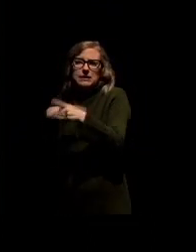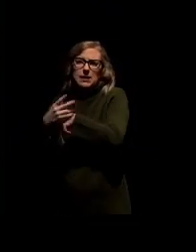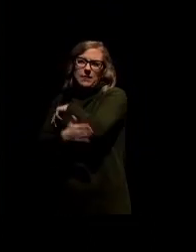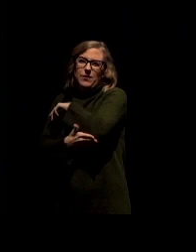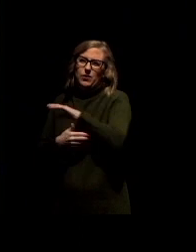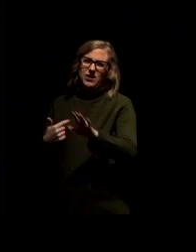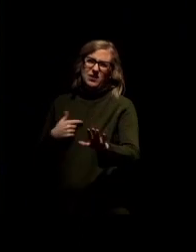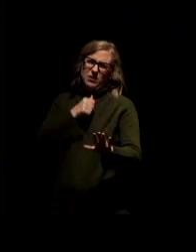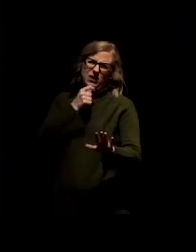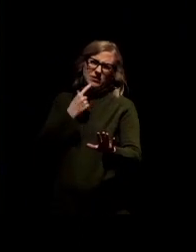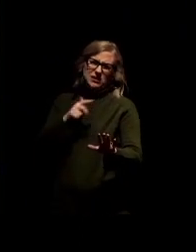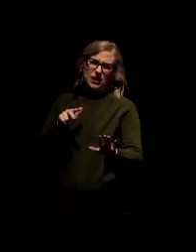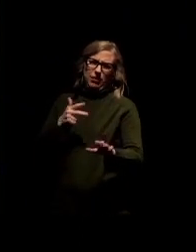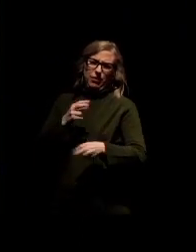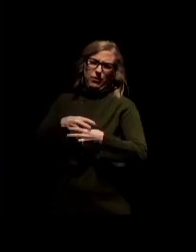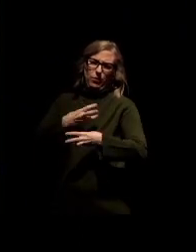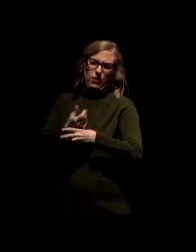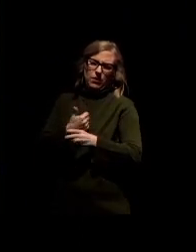don't say third world anymore.